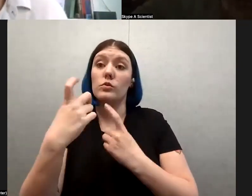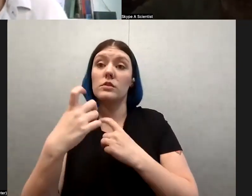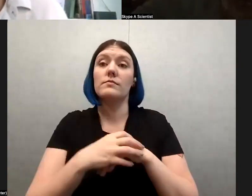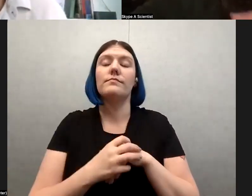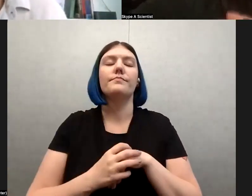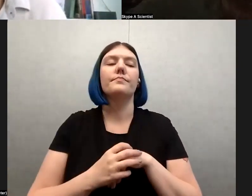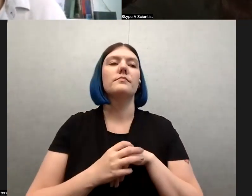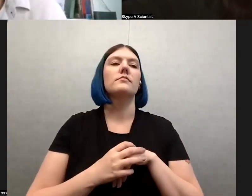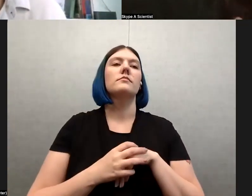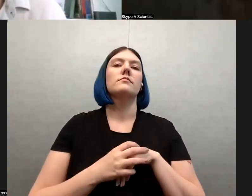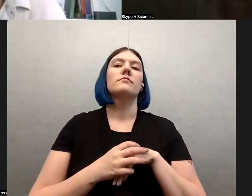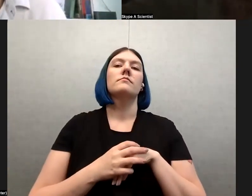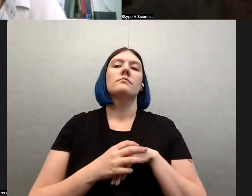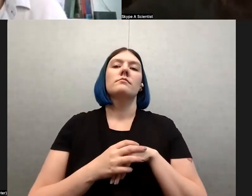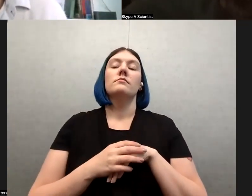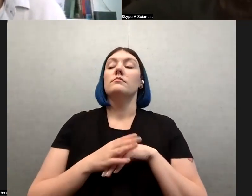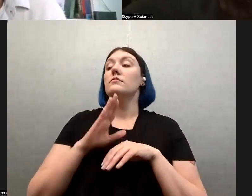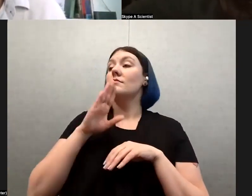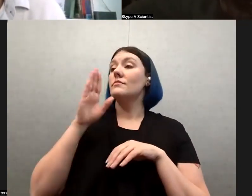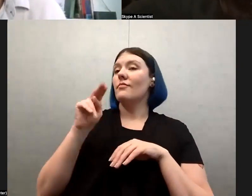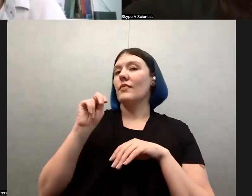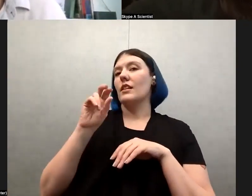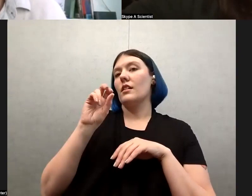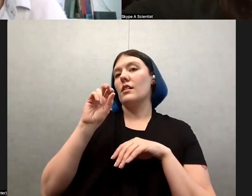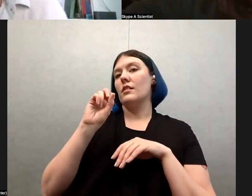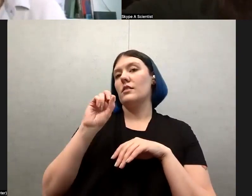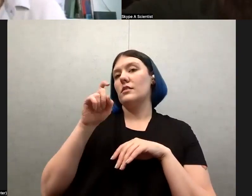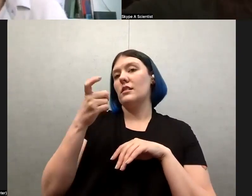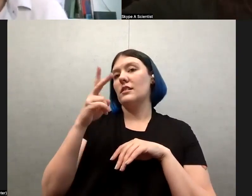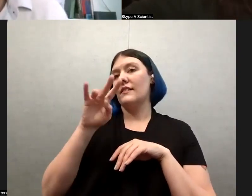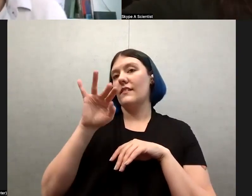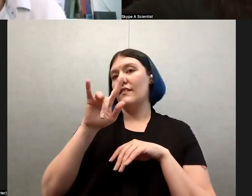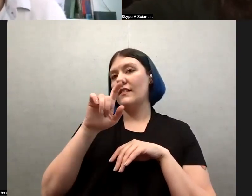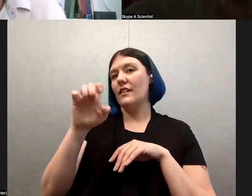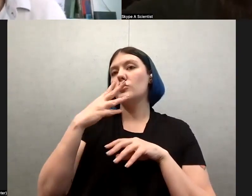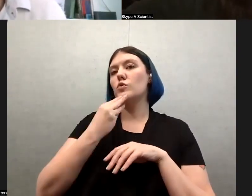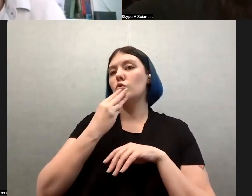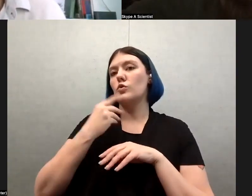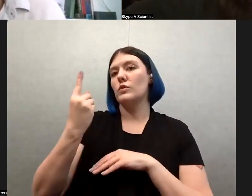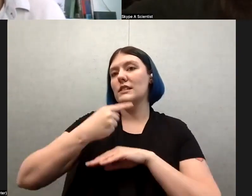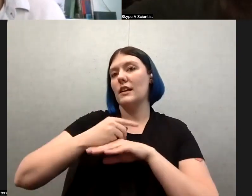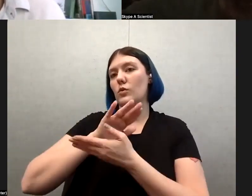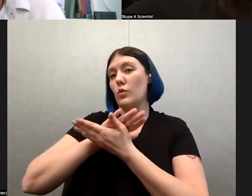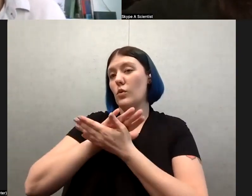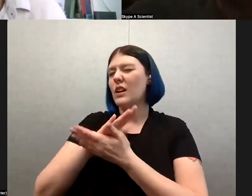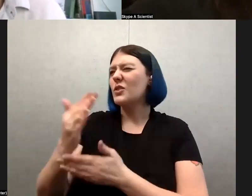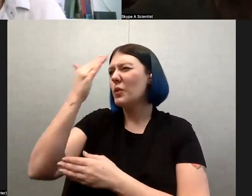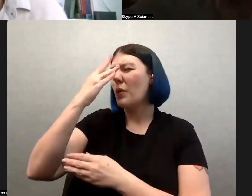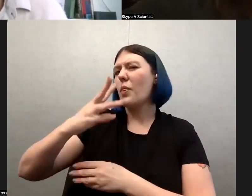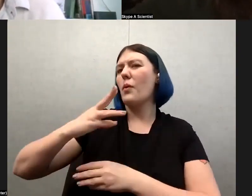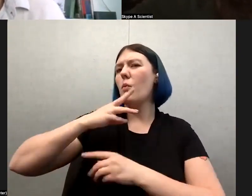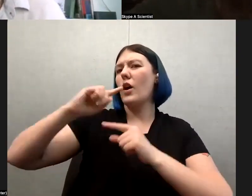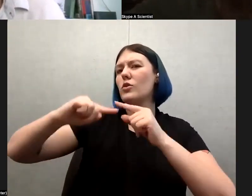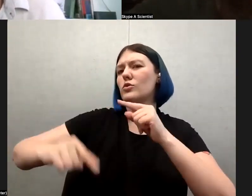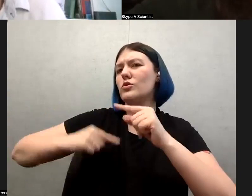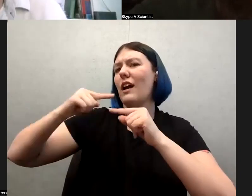you. We've got a question from the Knoxville Jewish Day School. How does knowing about the water cycle help you in your restoration